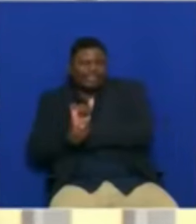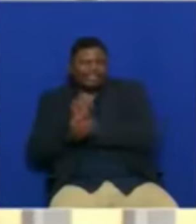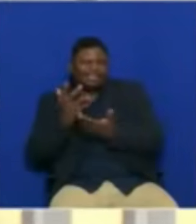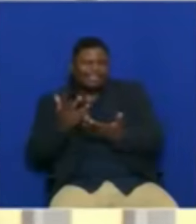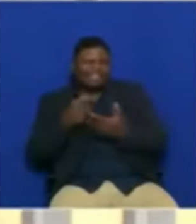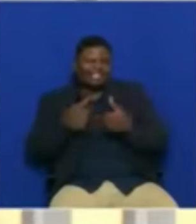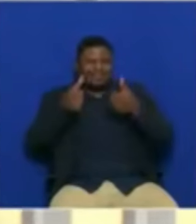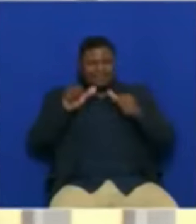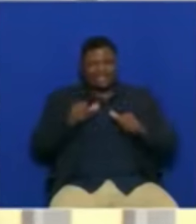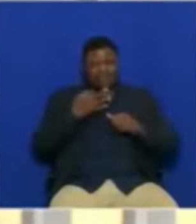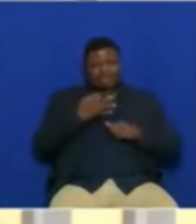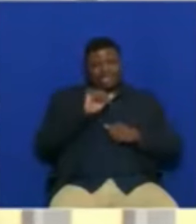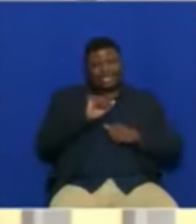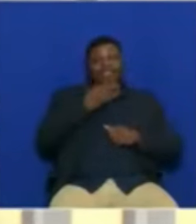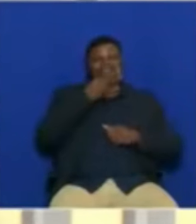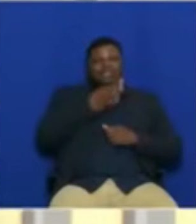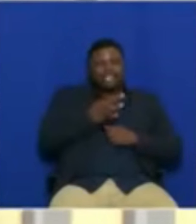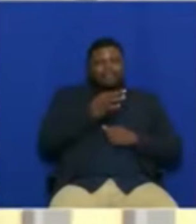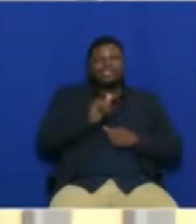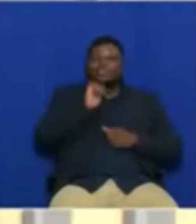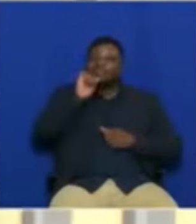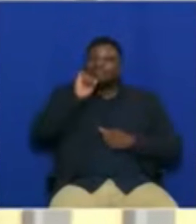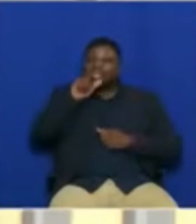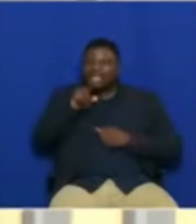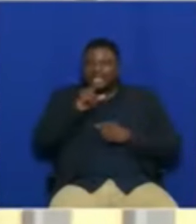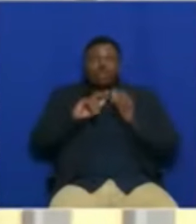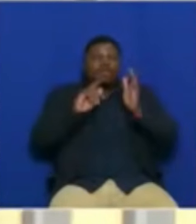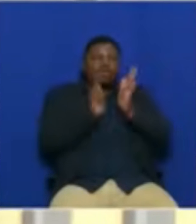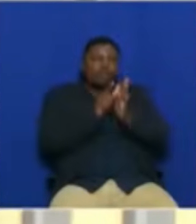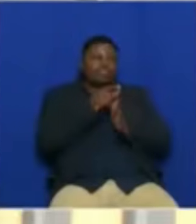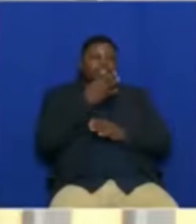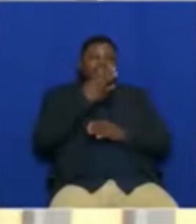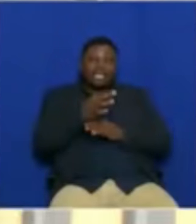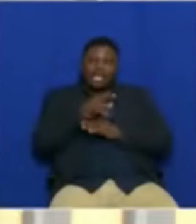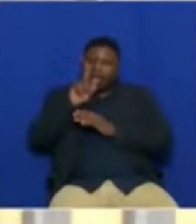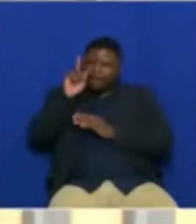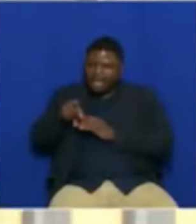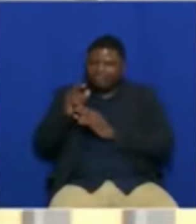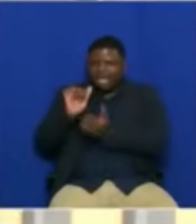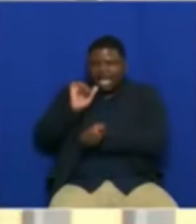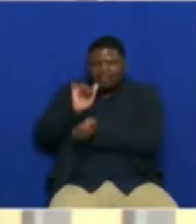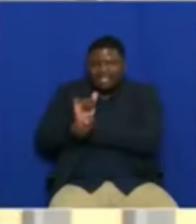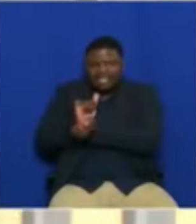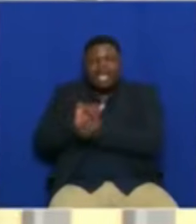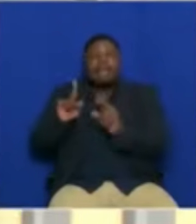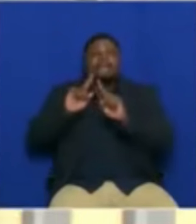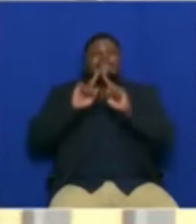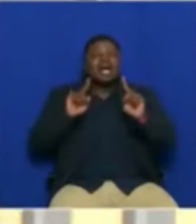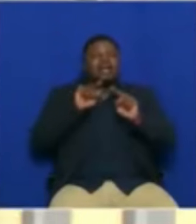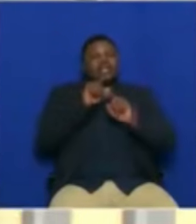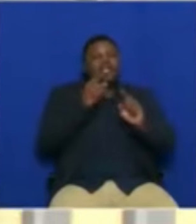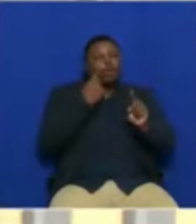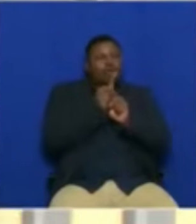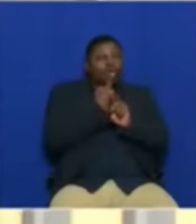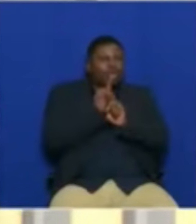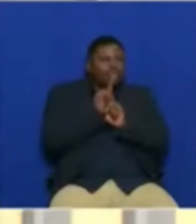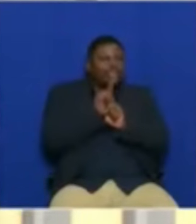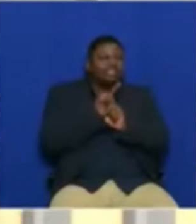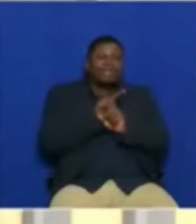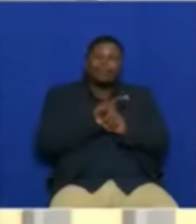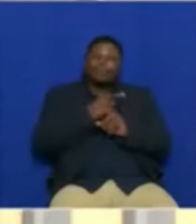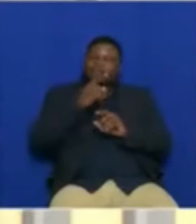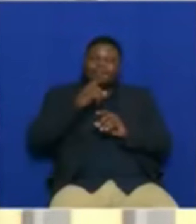law to arrest, in appropriate circumstances, should always refrain from arresting a person if